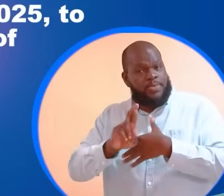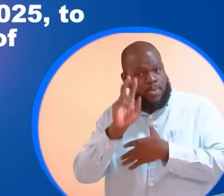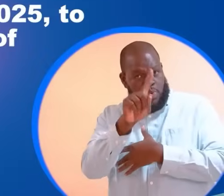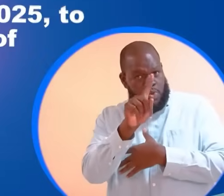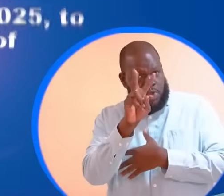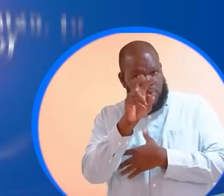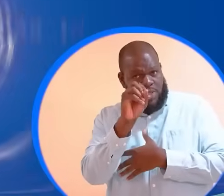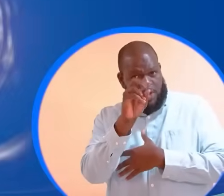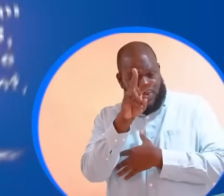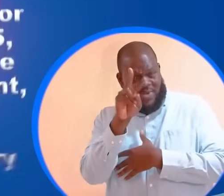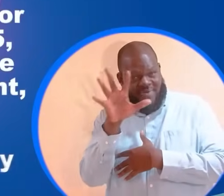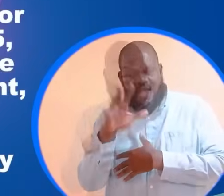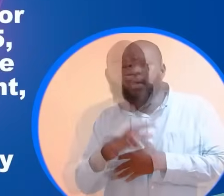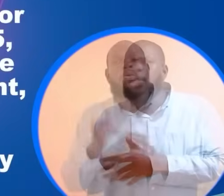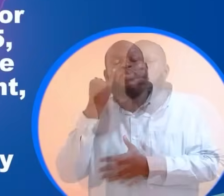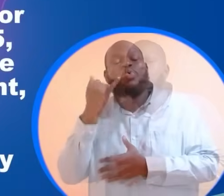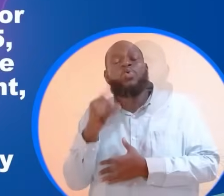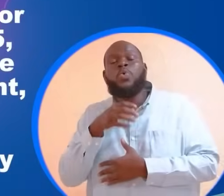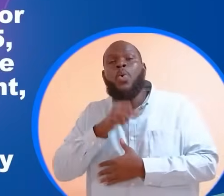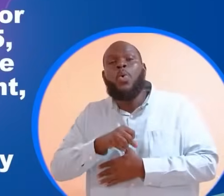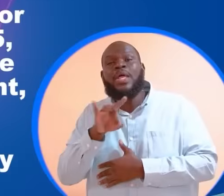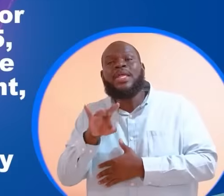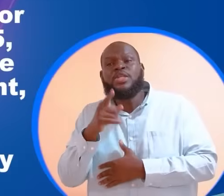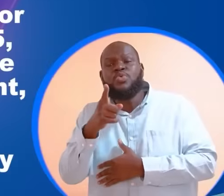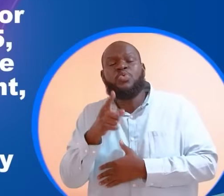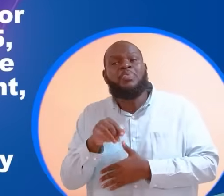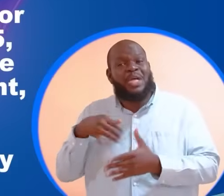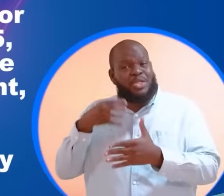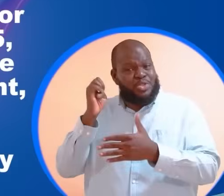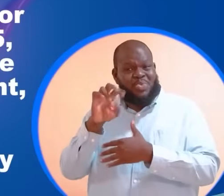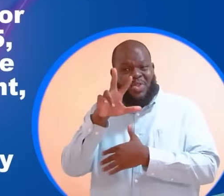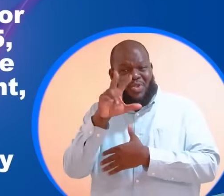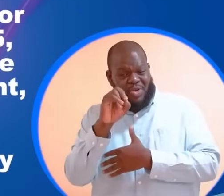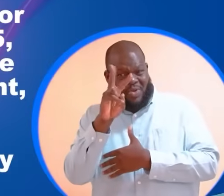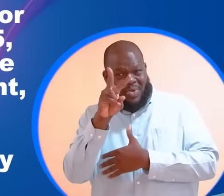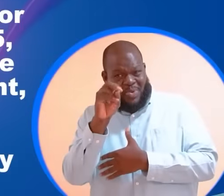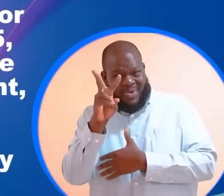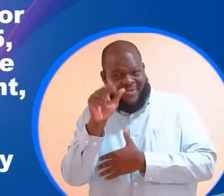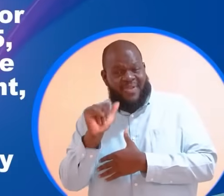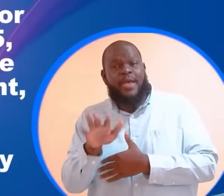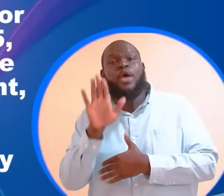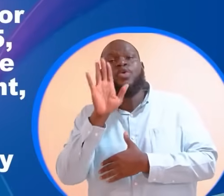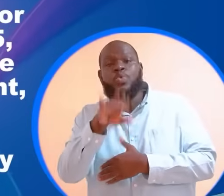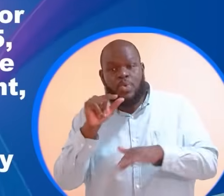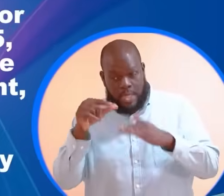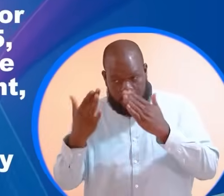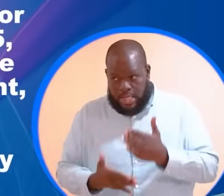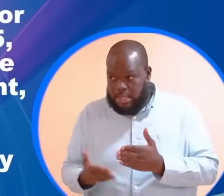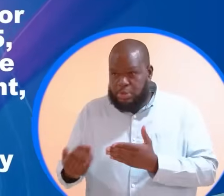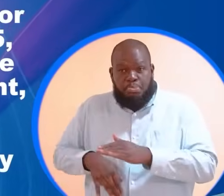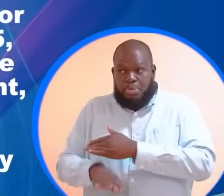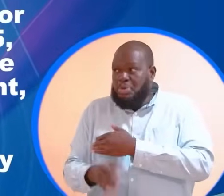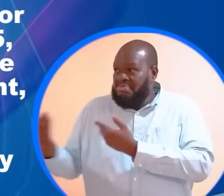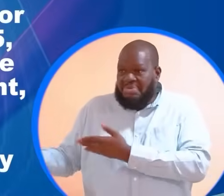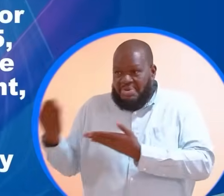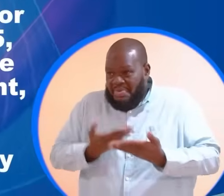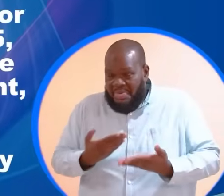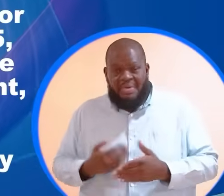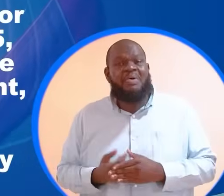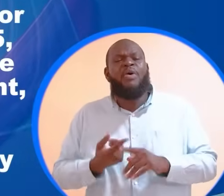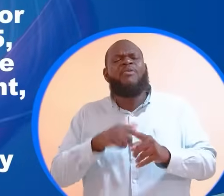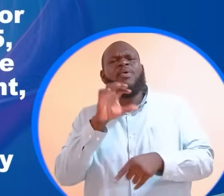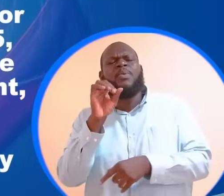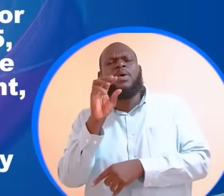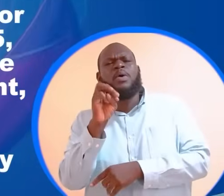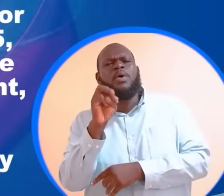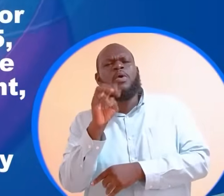1, 2025. If you will be 18 years or older by June 30, 2025 and you're a Guyanese citizen by birth, descent or